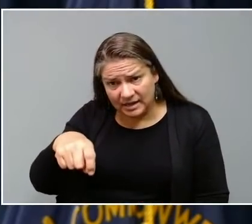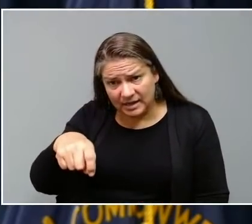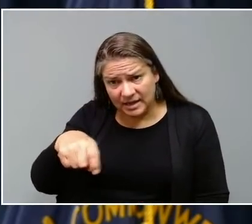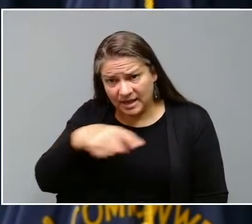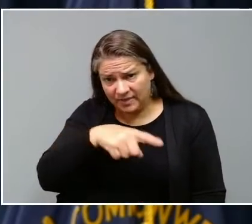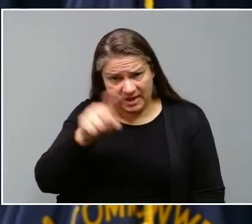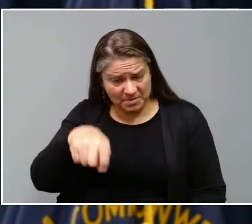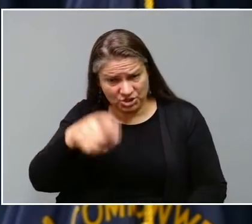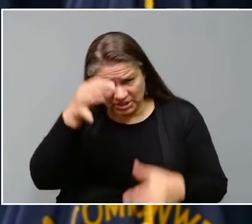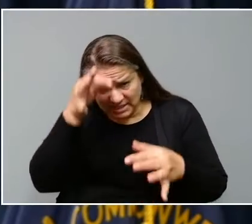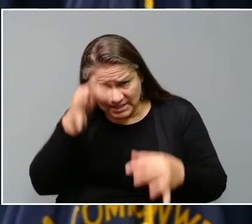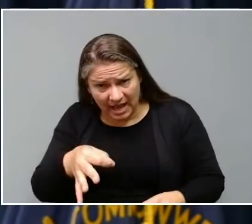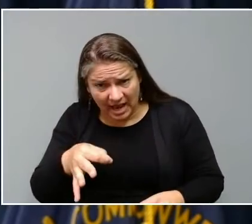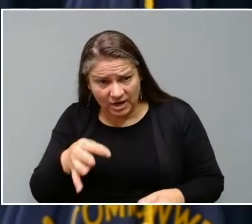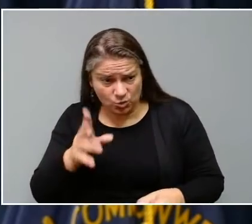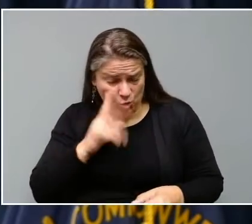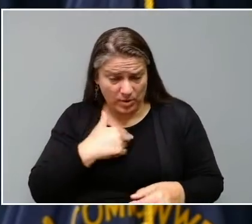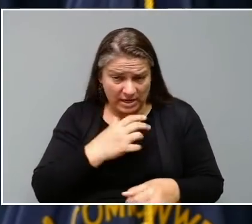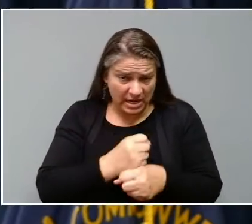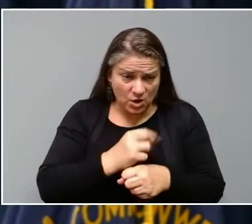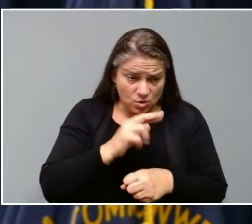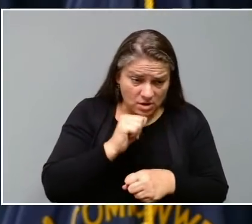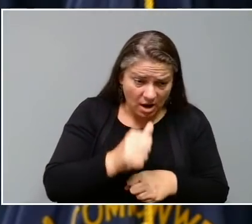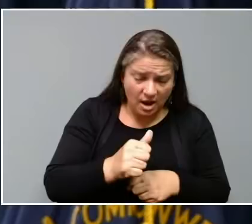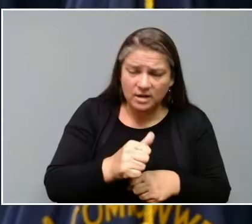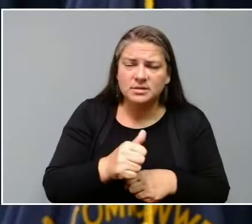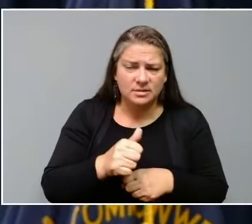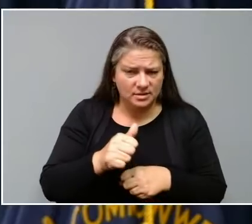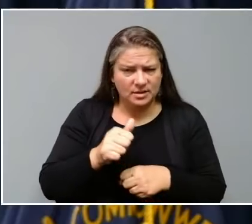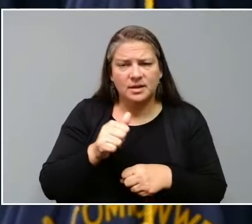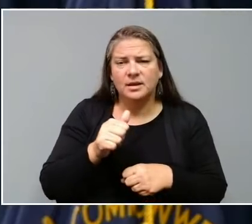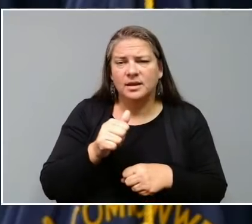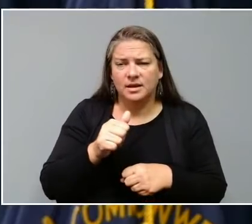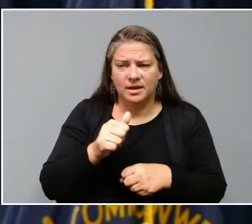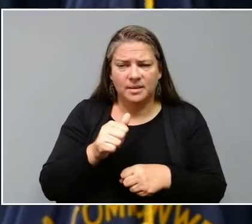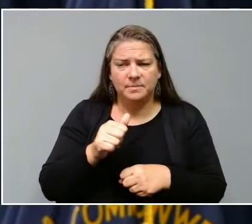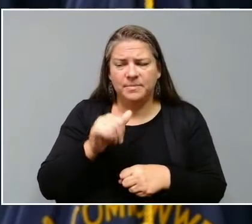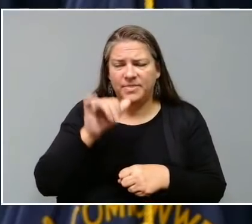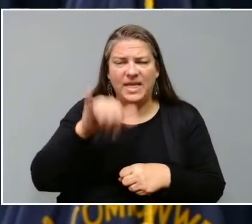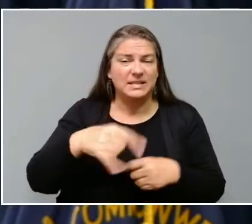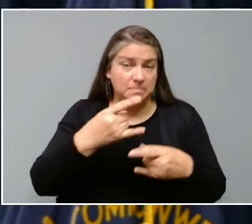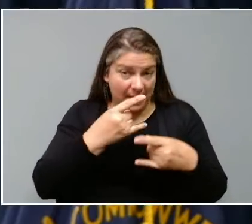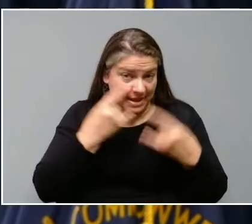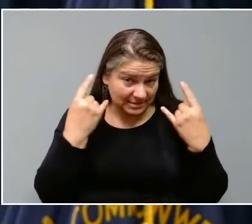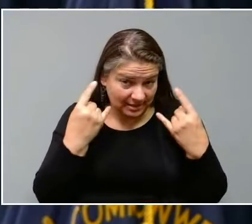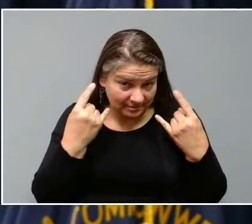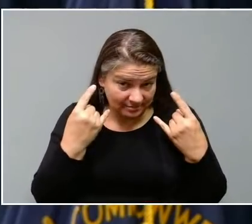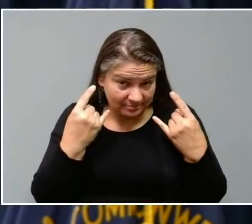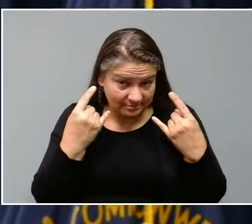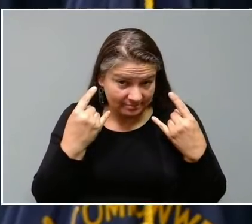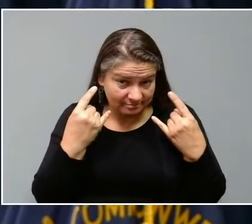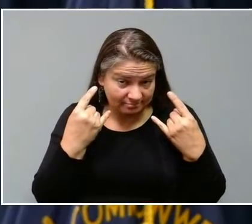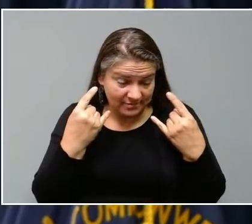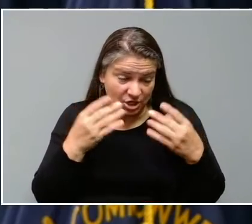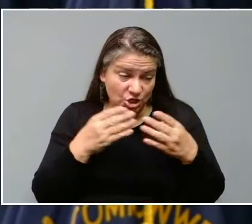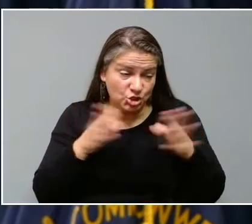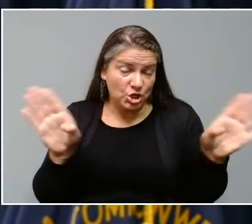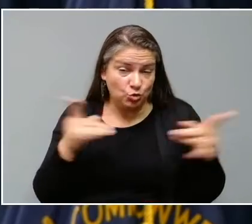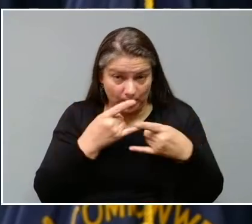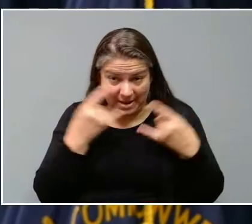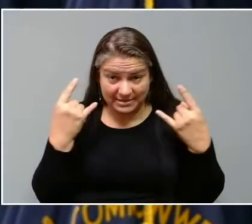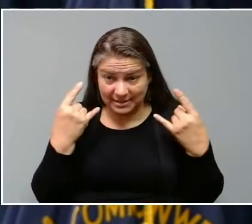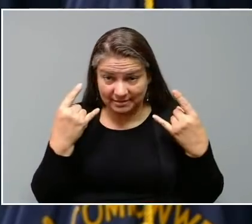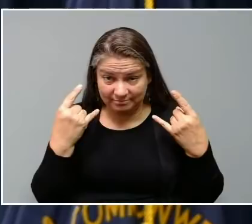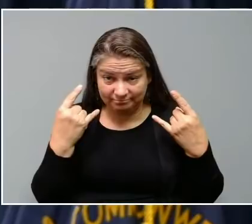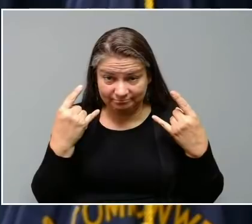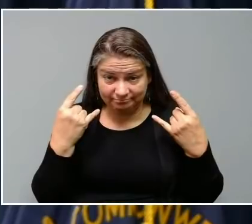and whether we get. That's certainly masking, general masking, and